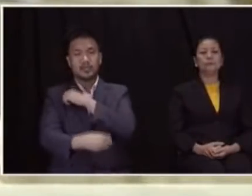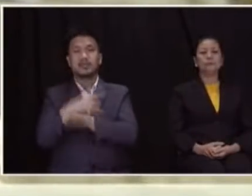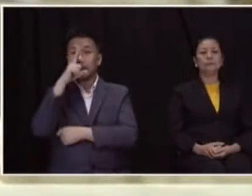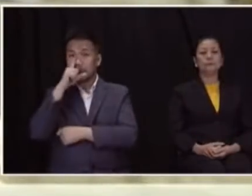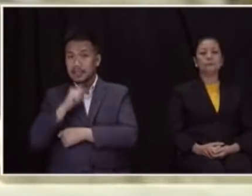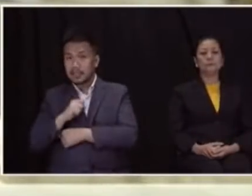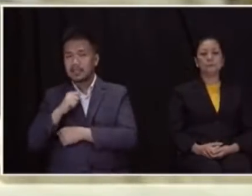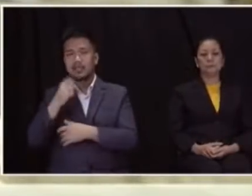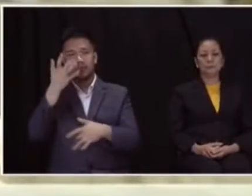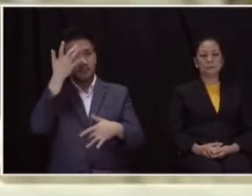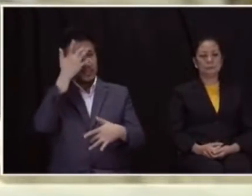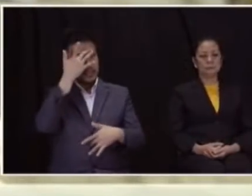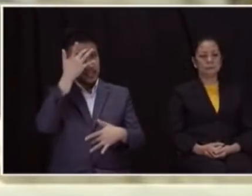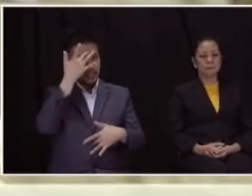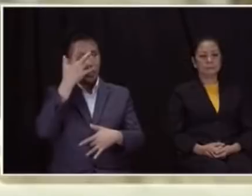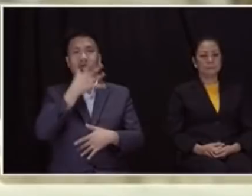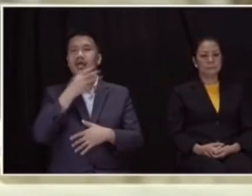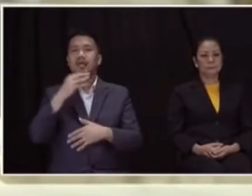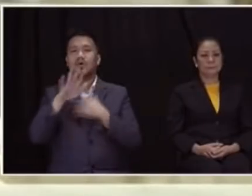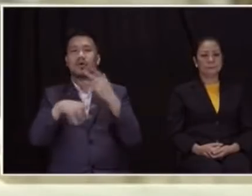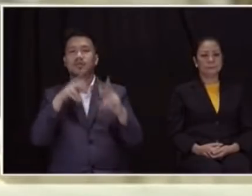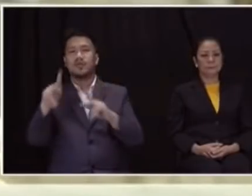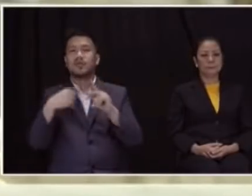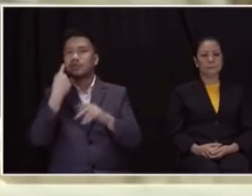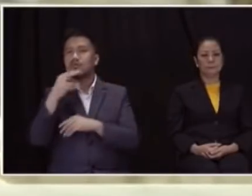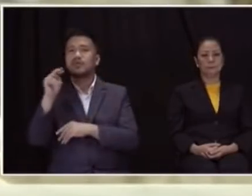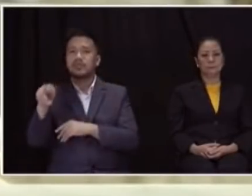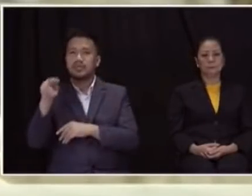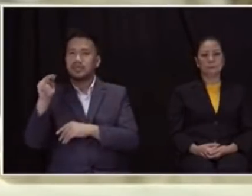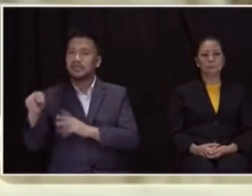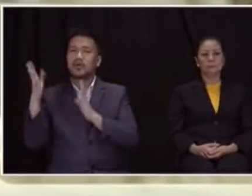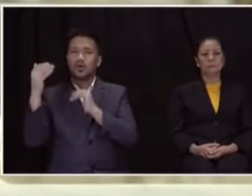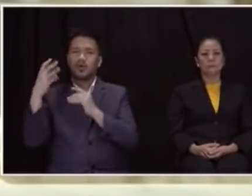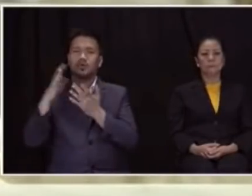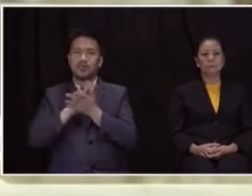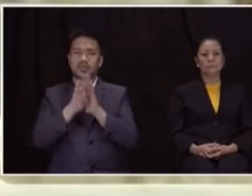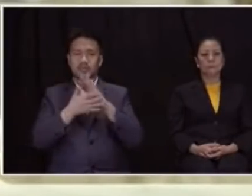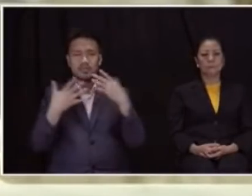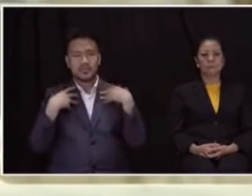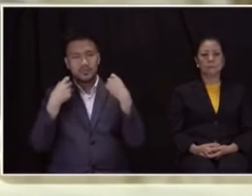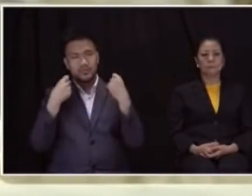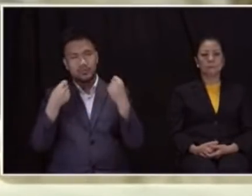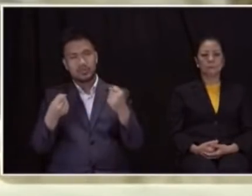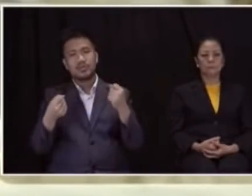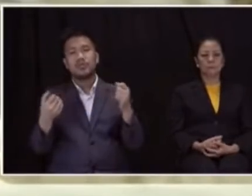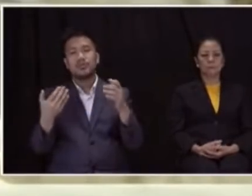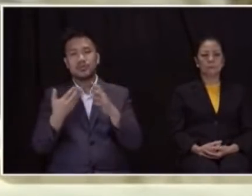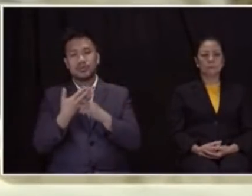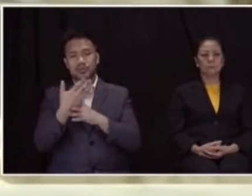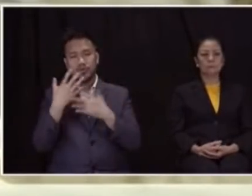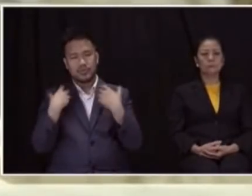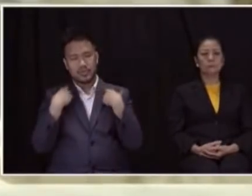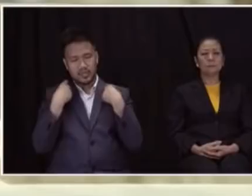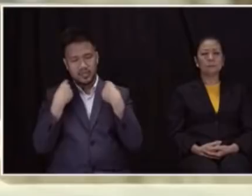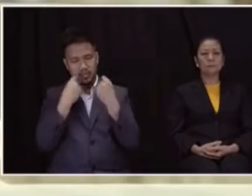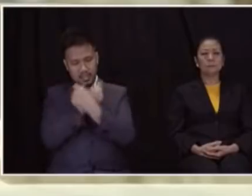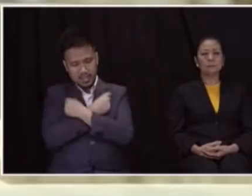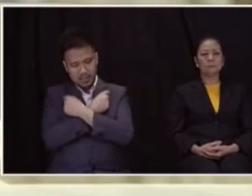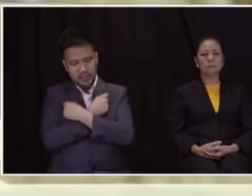the sick, and all those in need, that they may be strengthened by our love for them